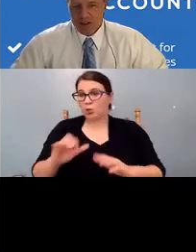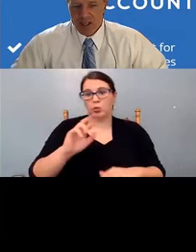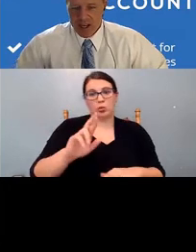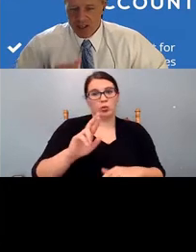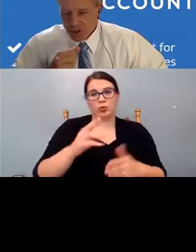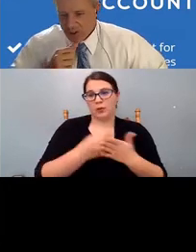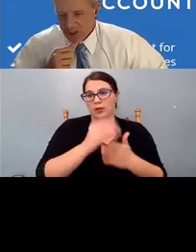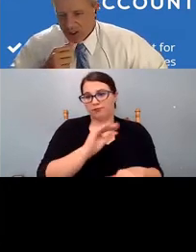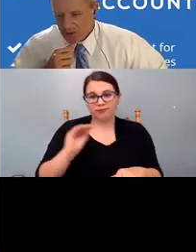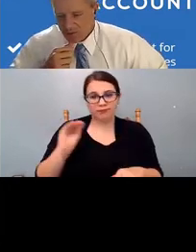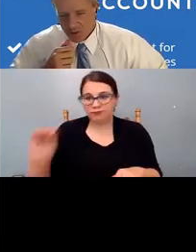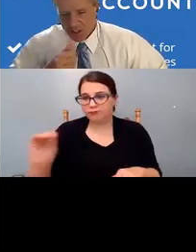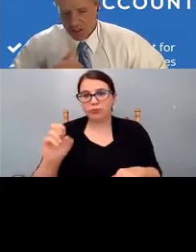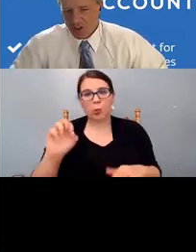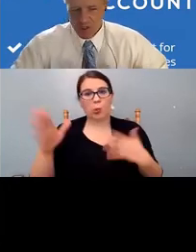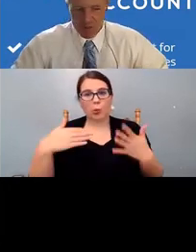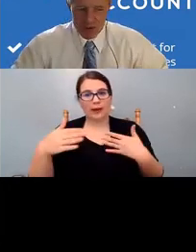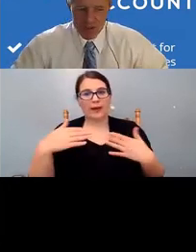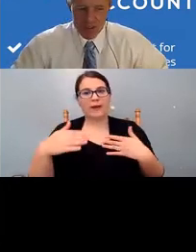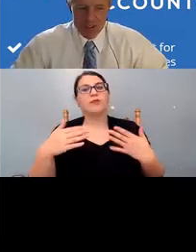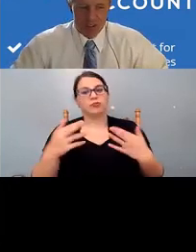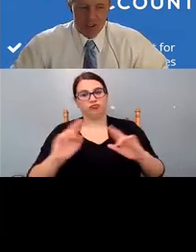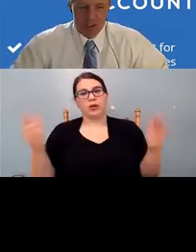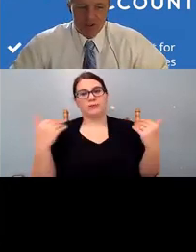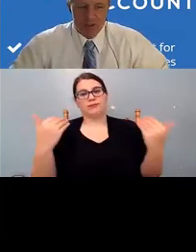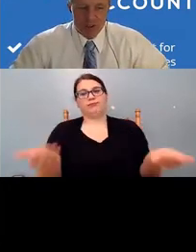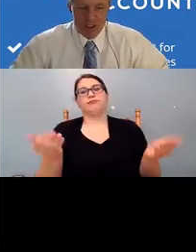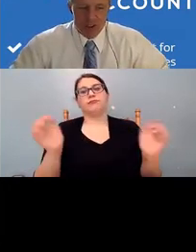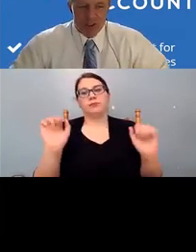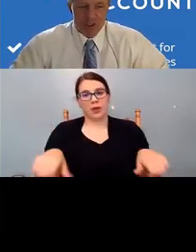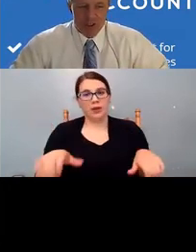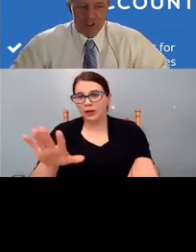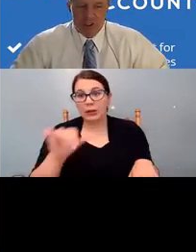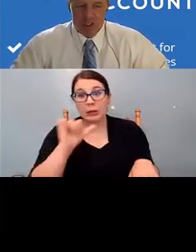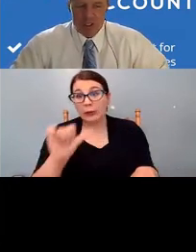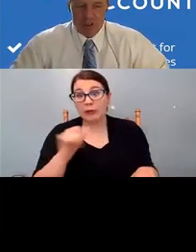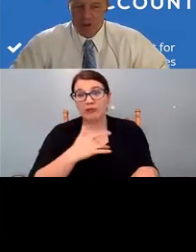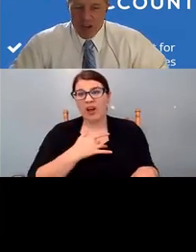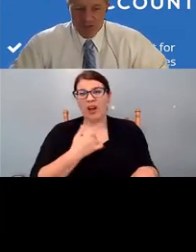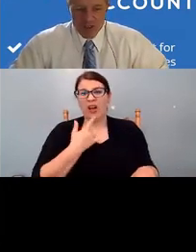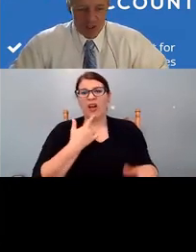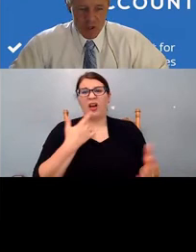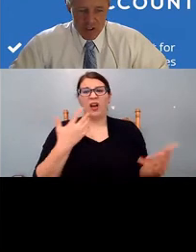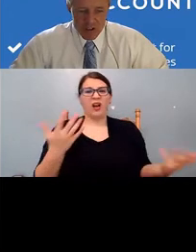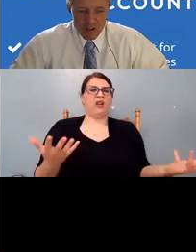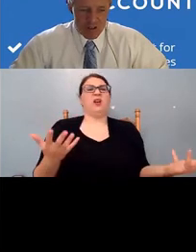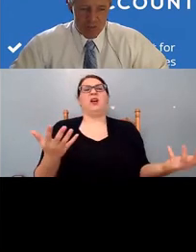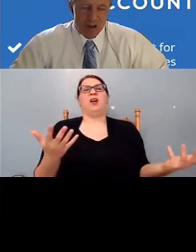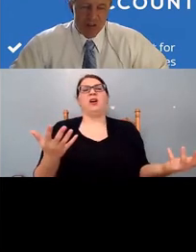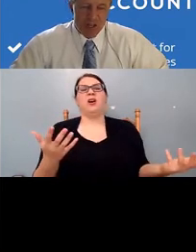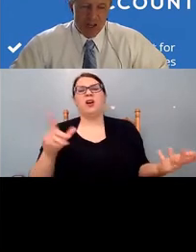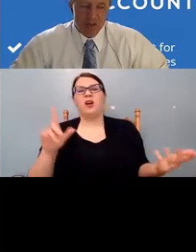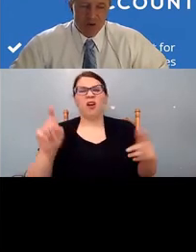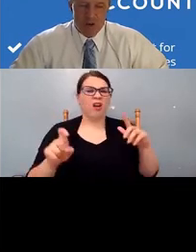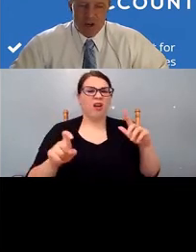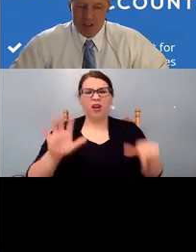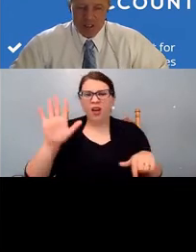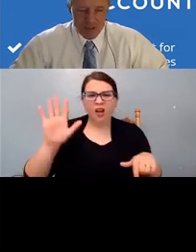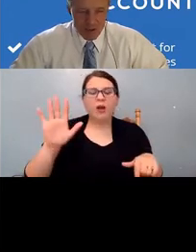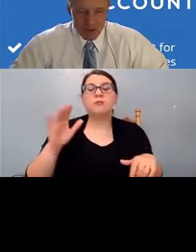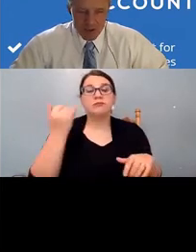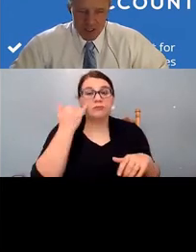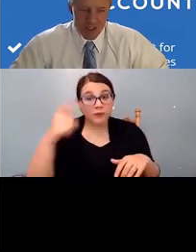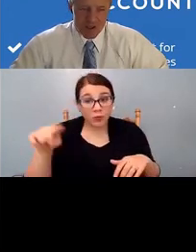account, and you're good to go. So we encourage people, don't get too discouraged. If you have any questions about that or are